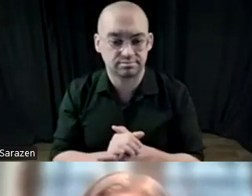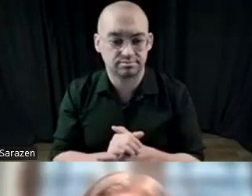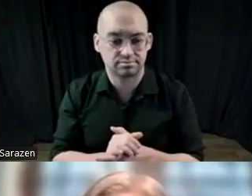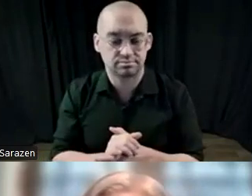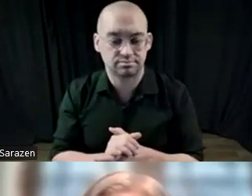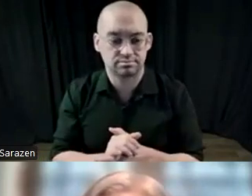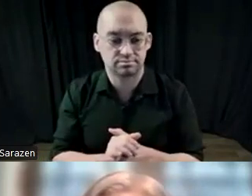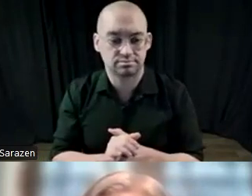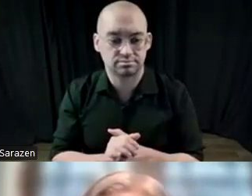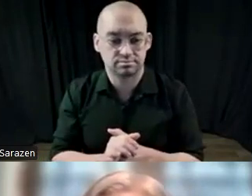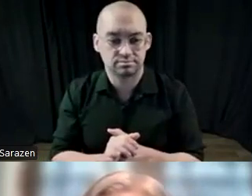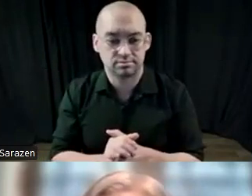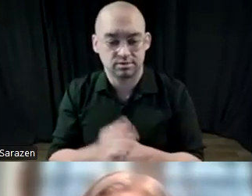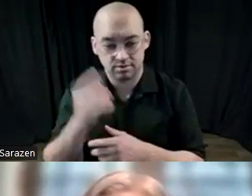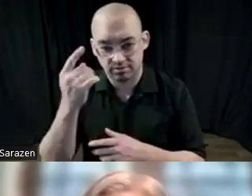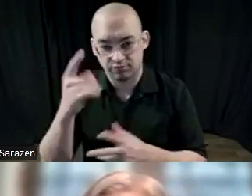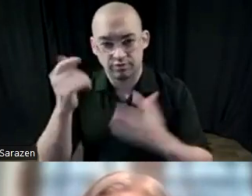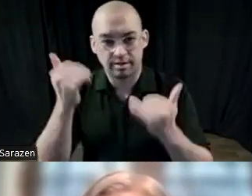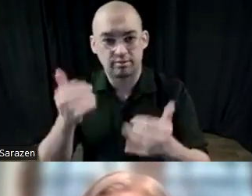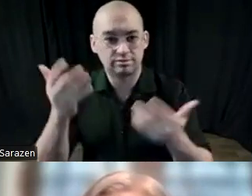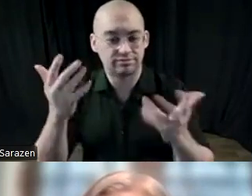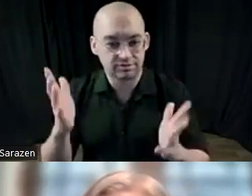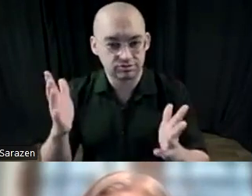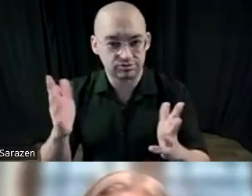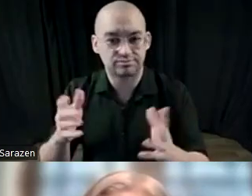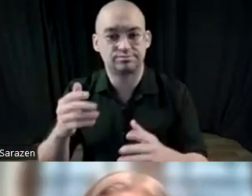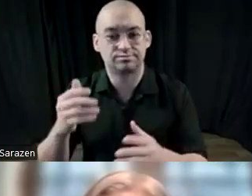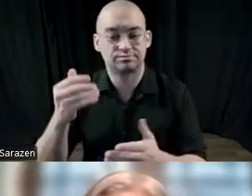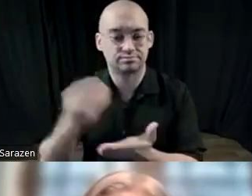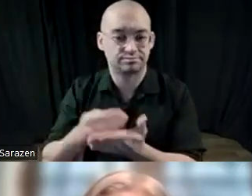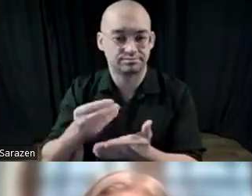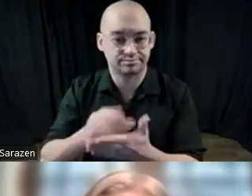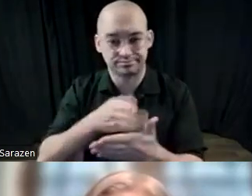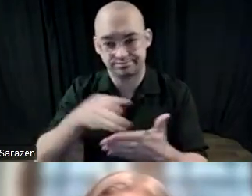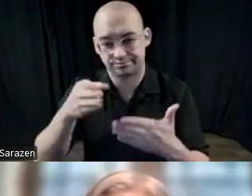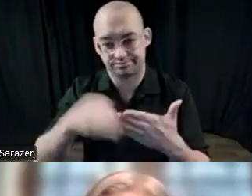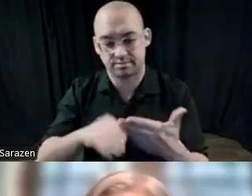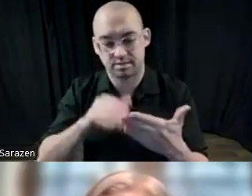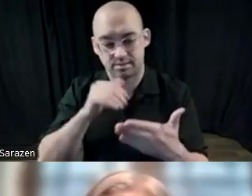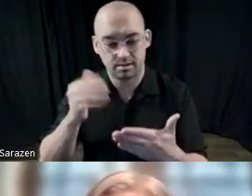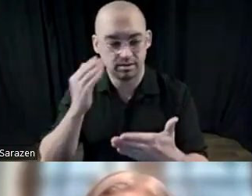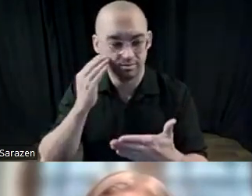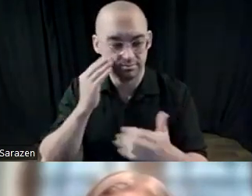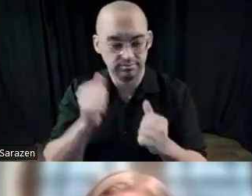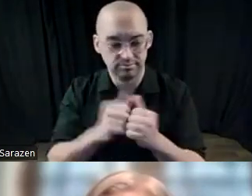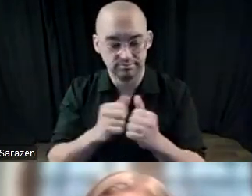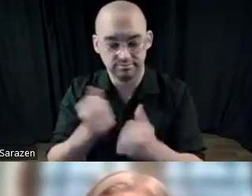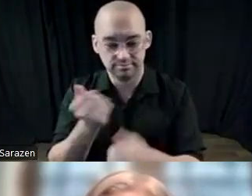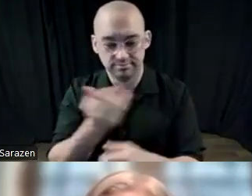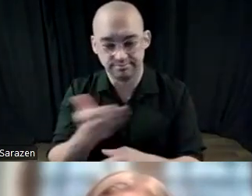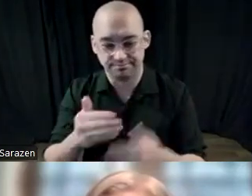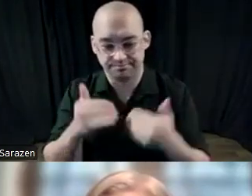For the time being, it is done. The funding has concluded. I'm not aware of any proposals to continue